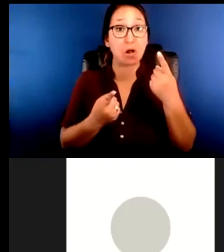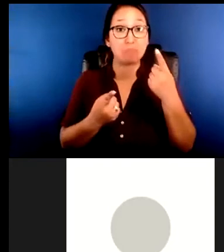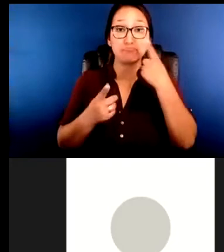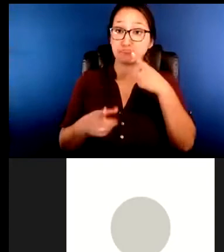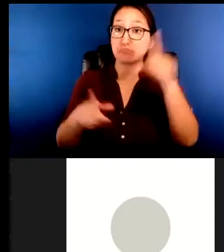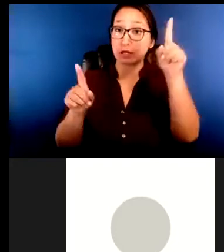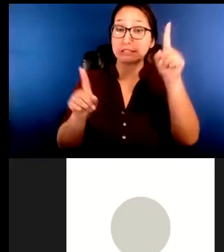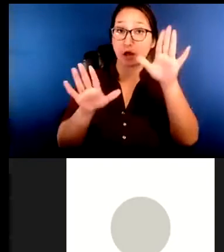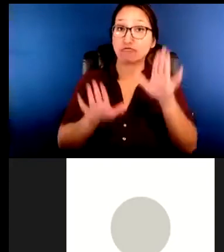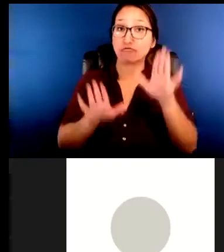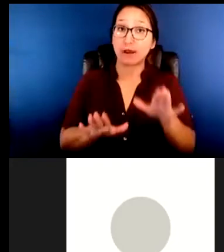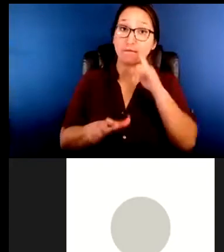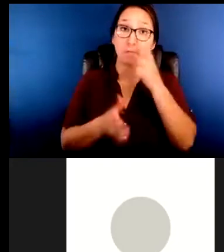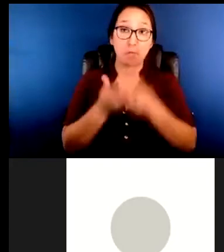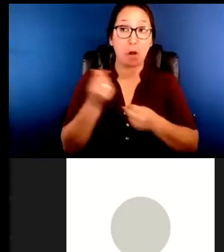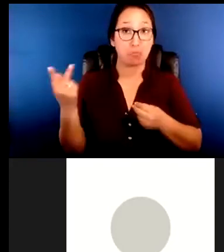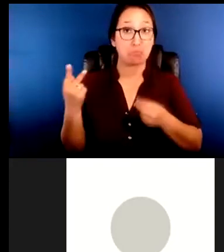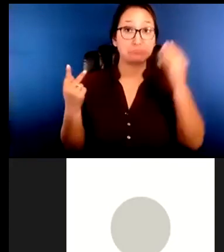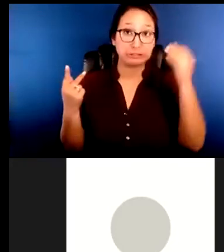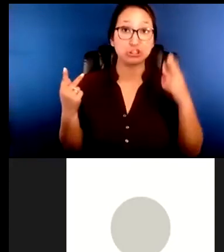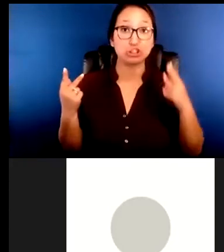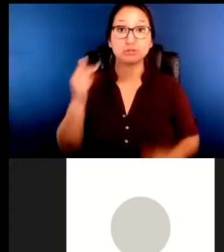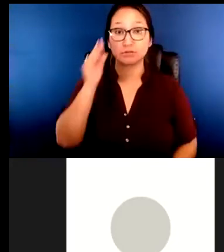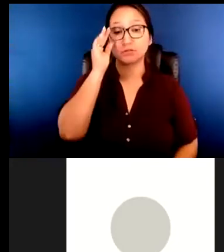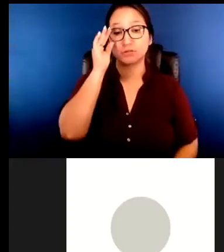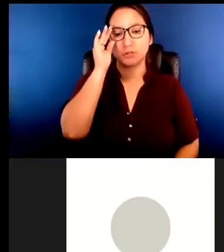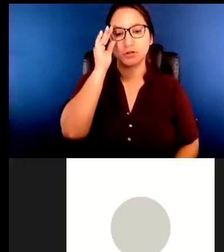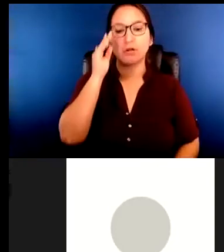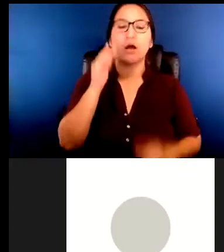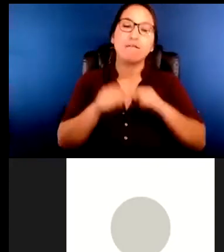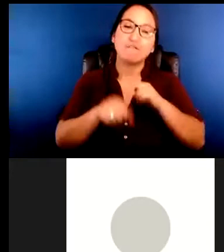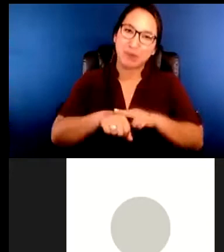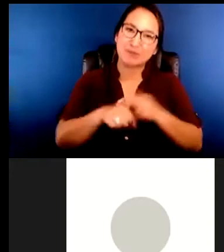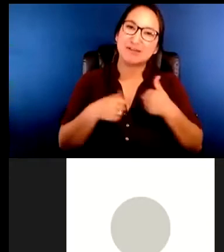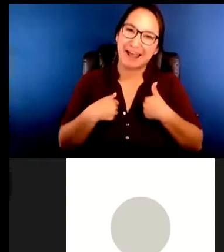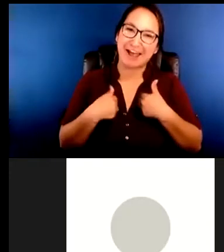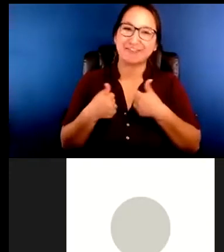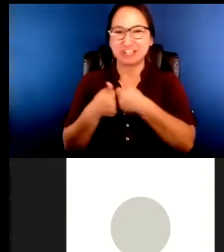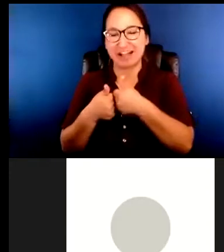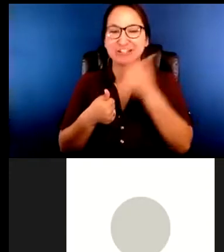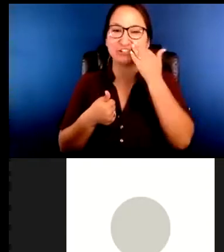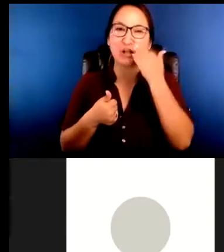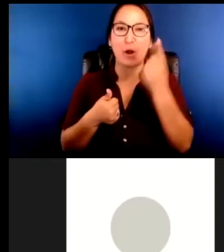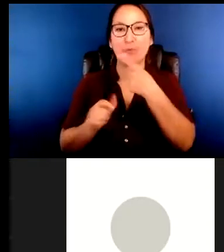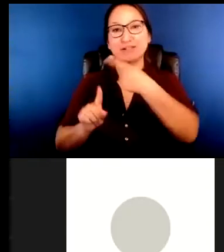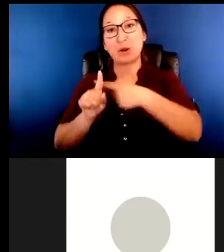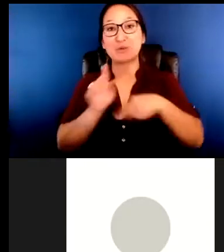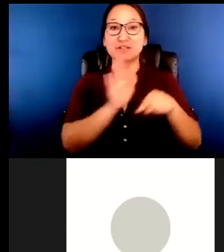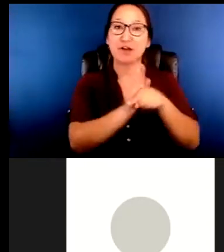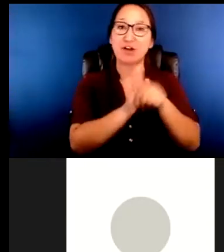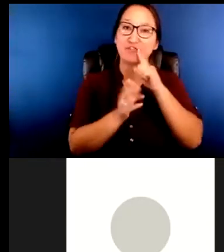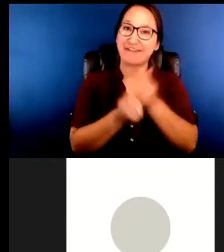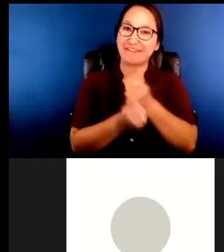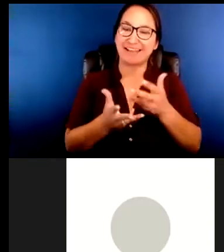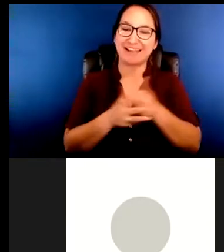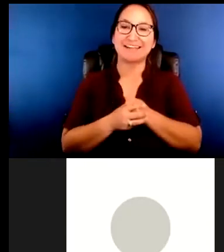and myself. There are challenges. There are always pros and cons to everything, but for the